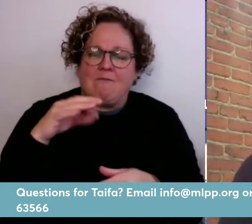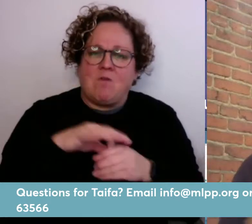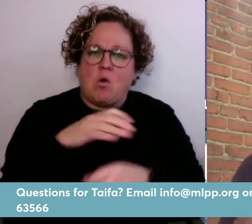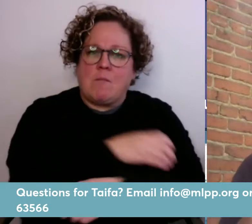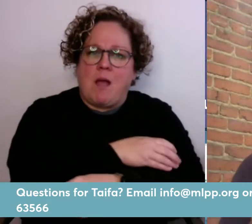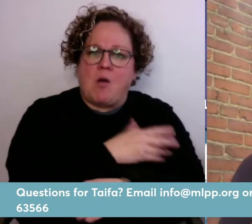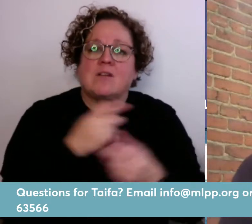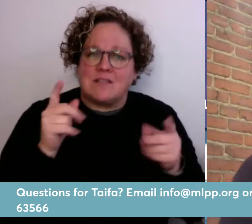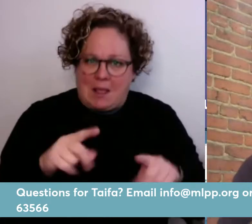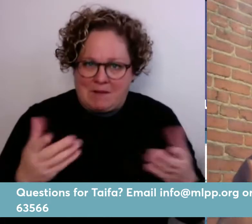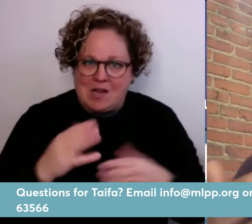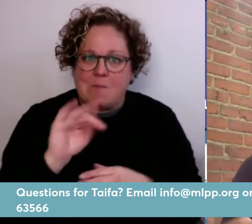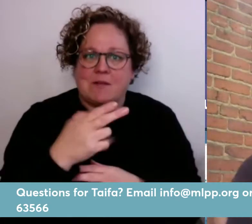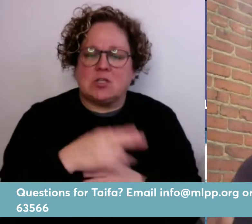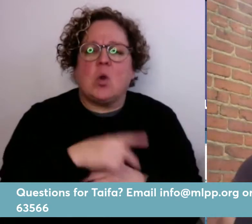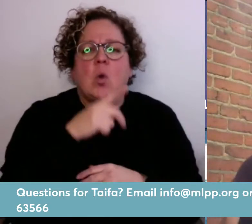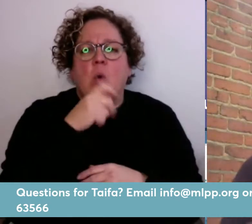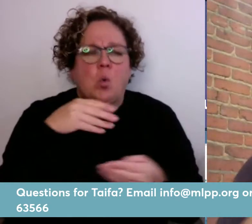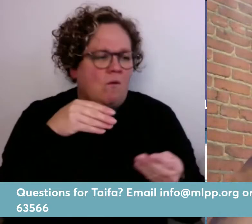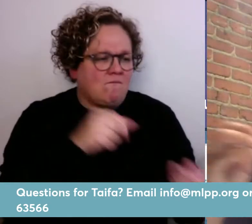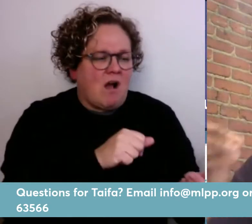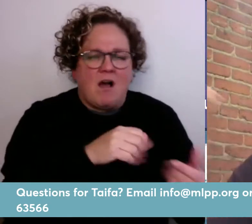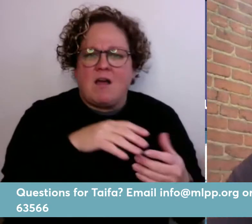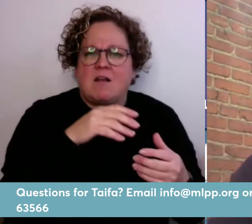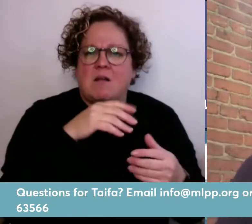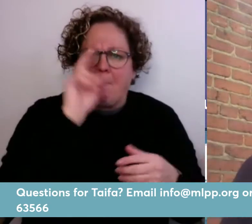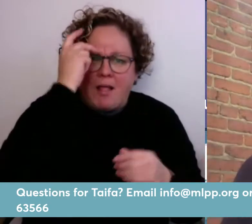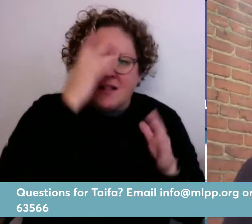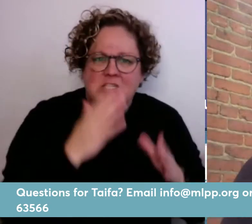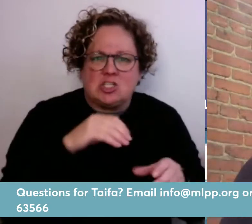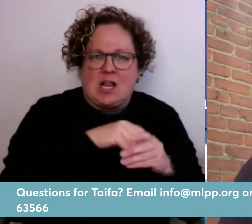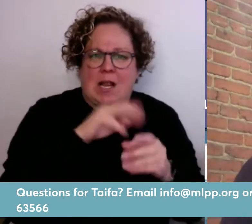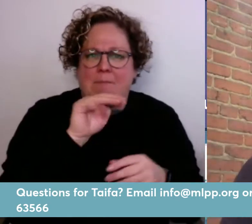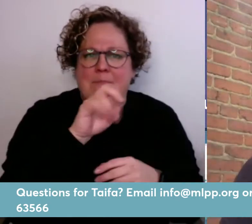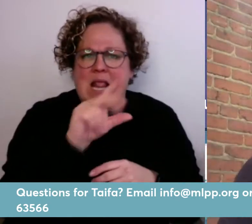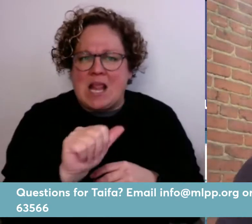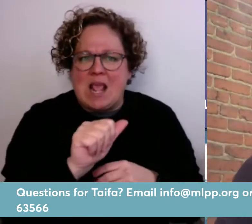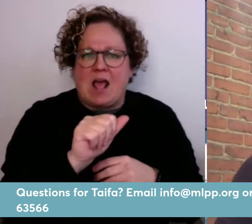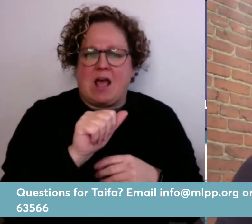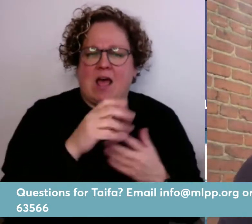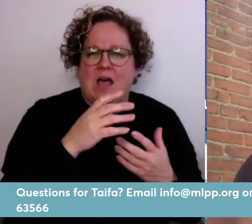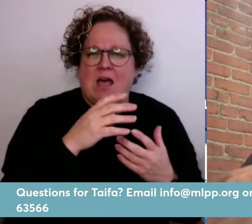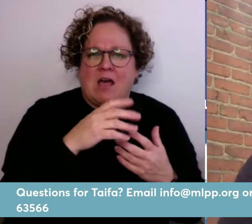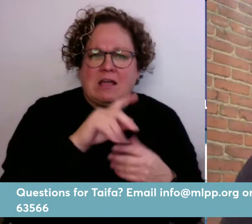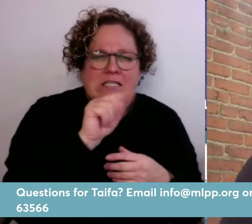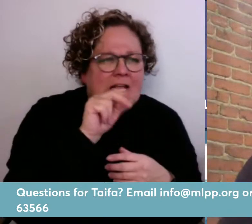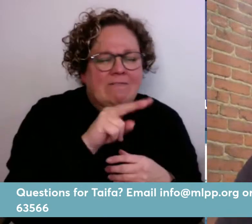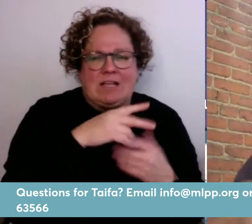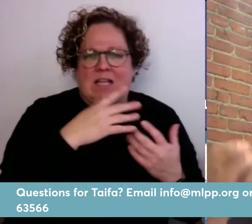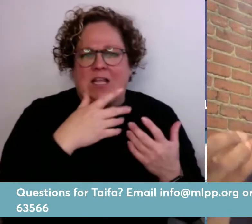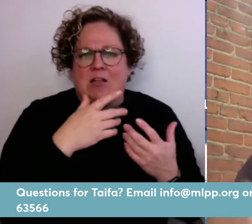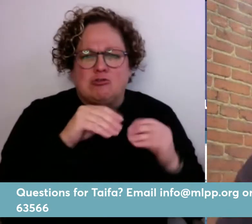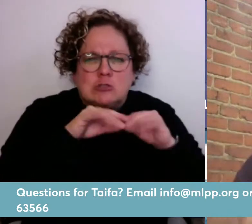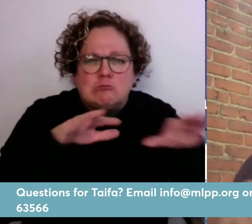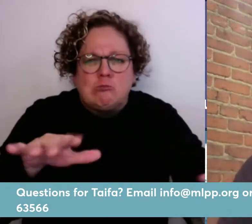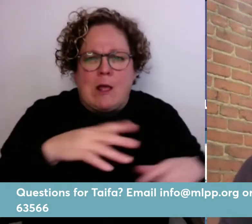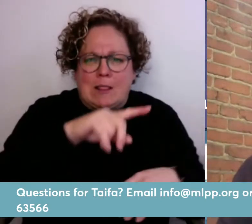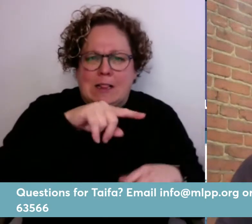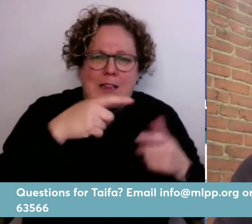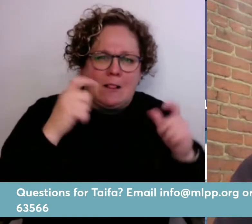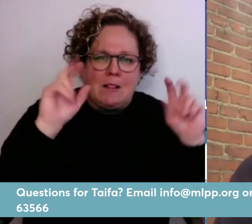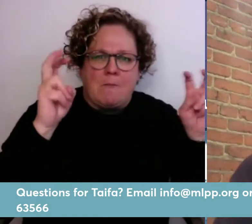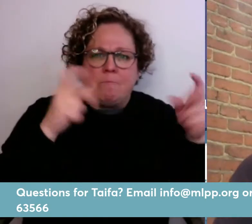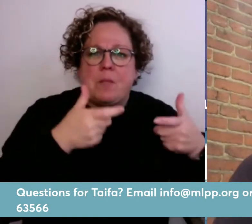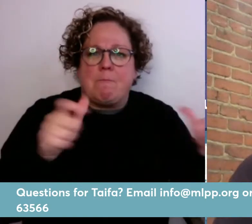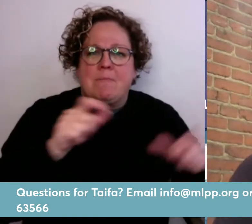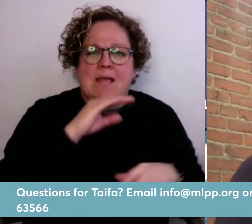Who fund the politicians and the media outlets that spread the big lie and undermine faith in the function and the very notion